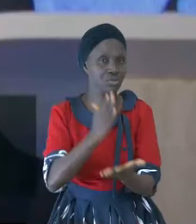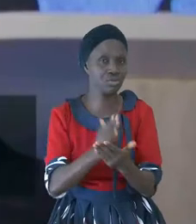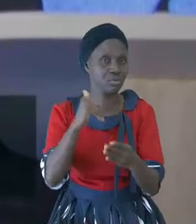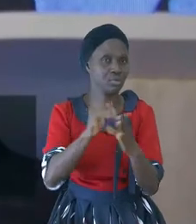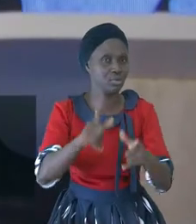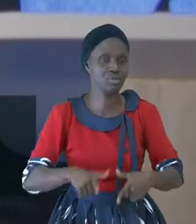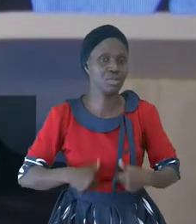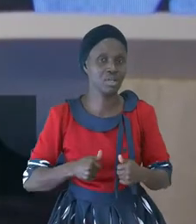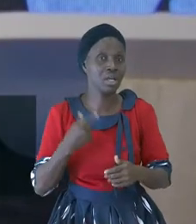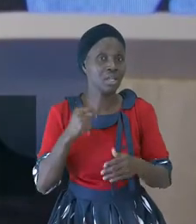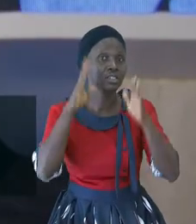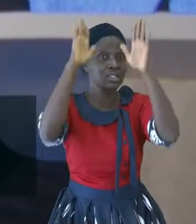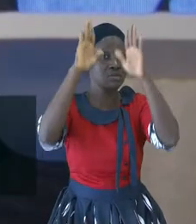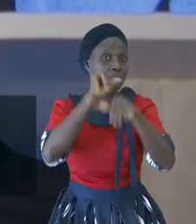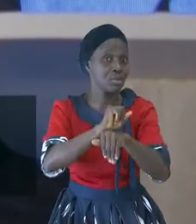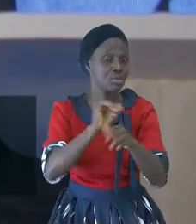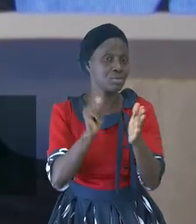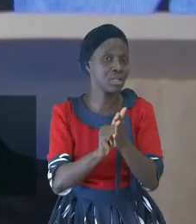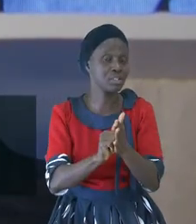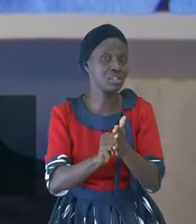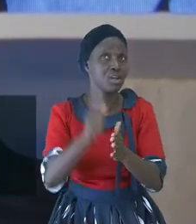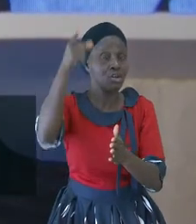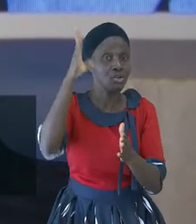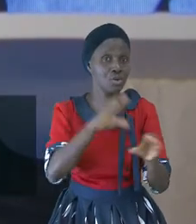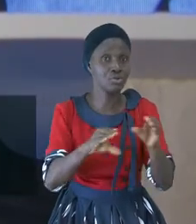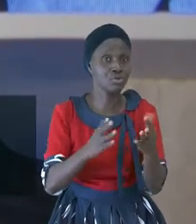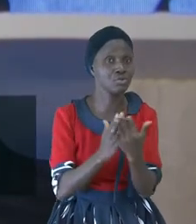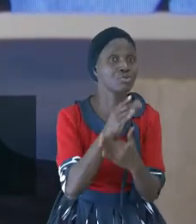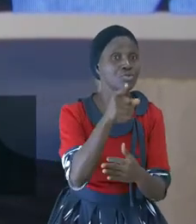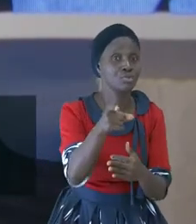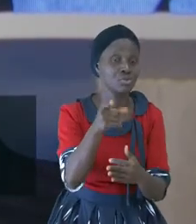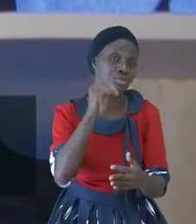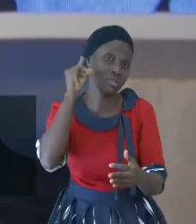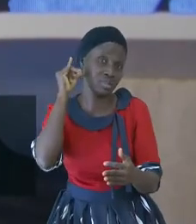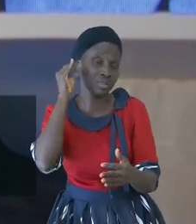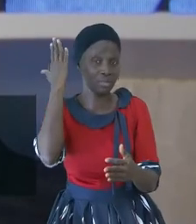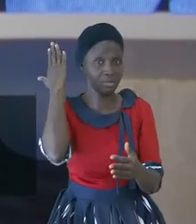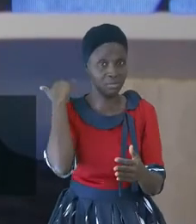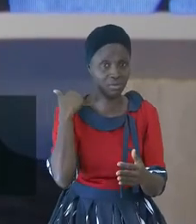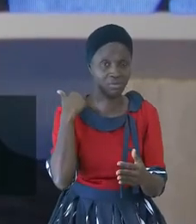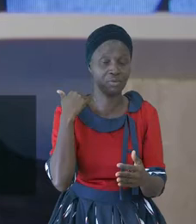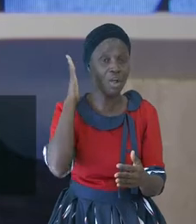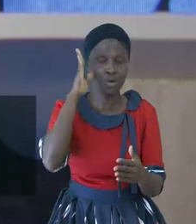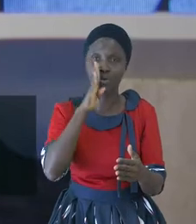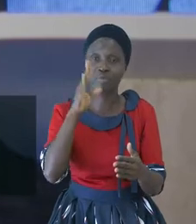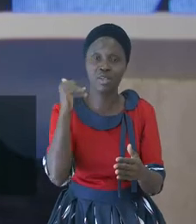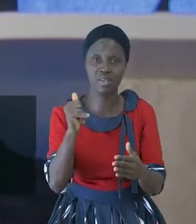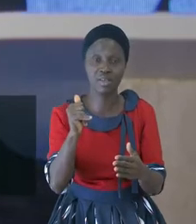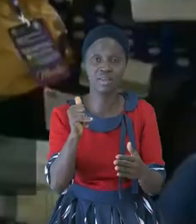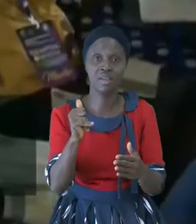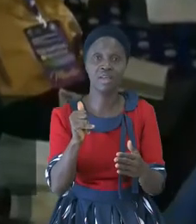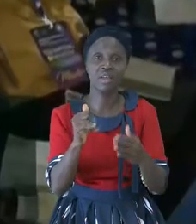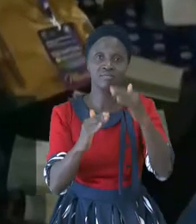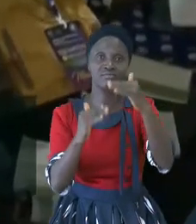done through you will be a stepping stone to higher and greater and mightier miracles